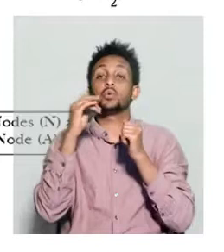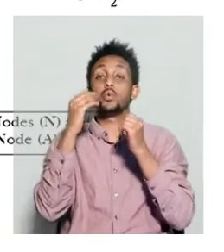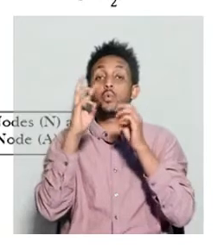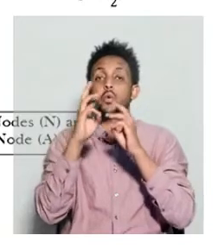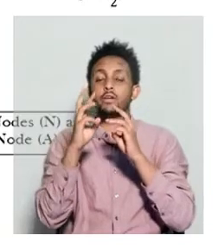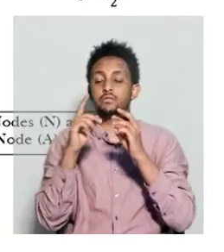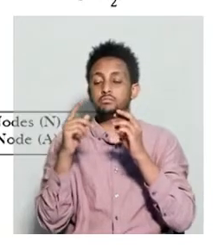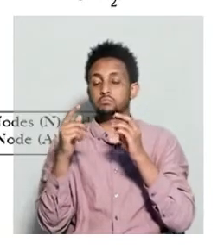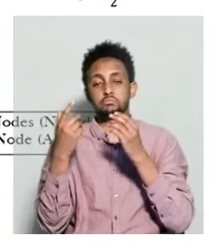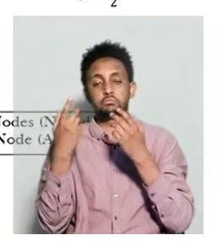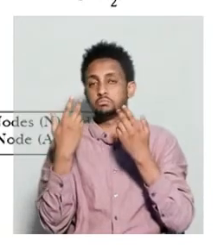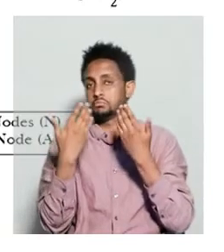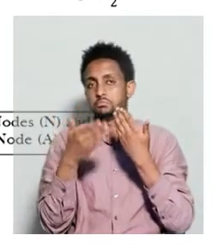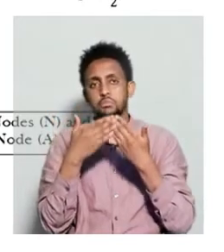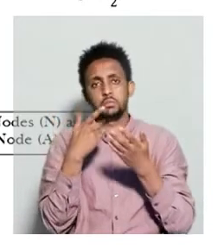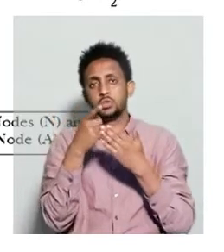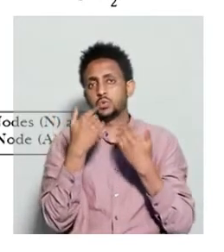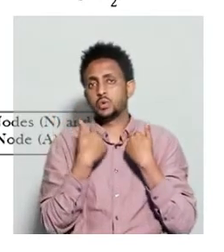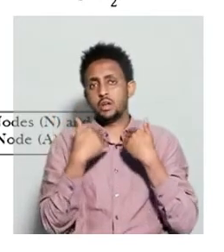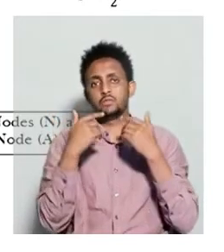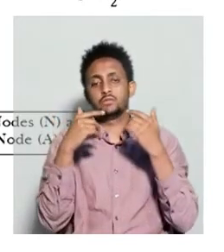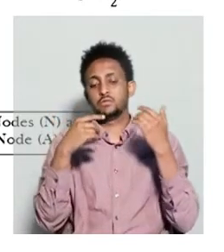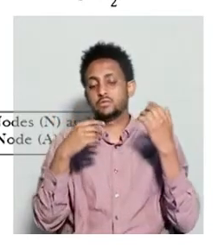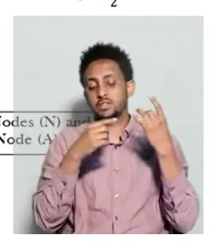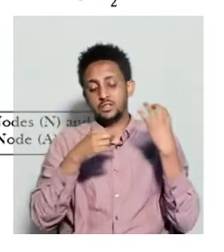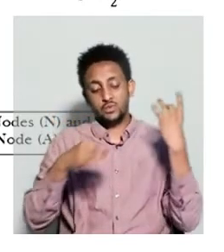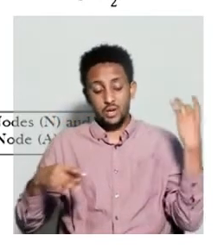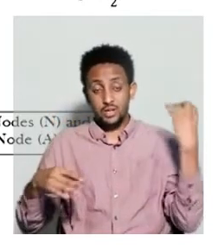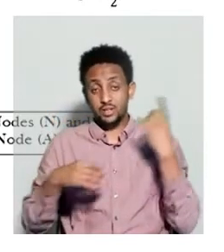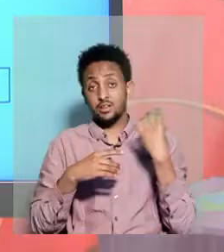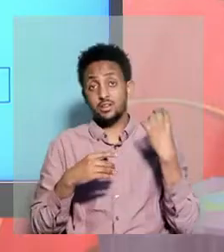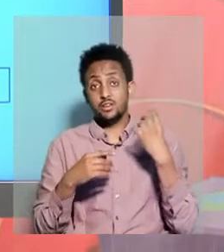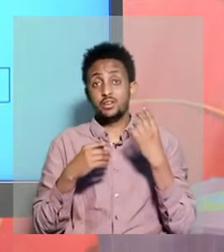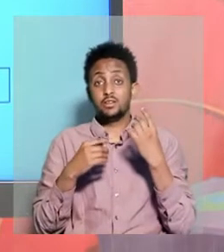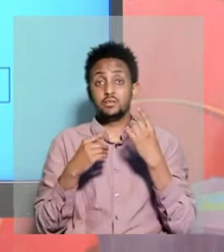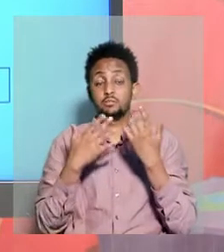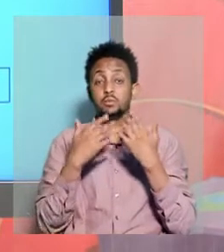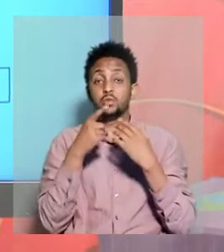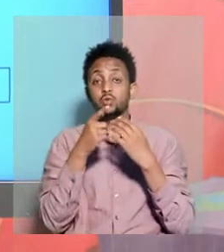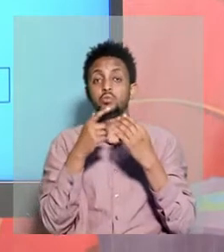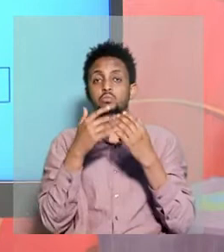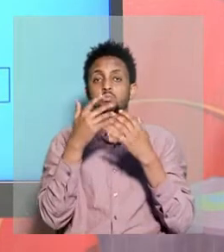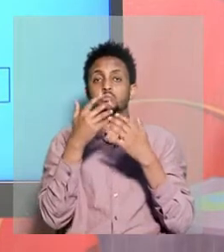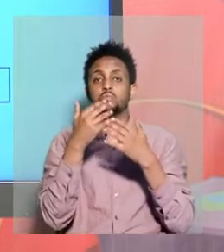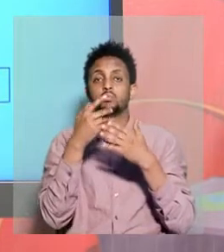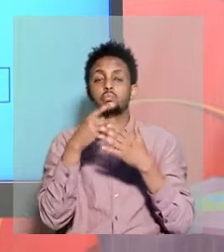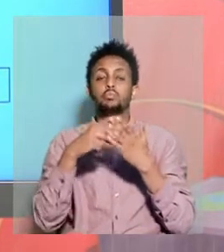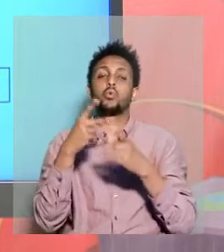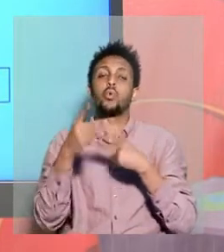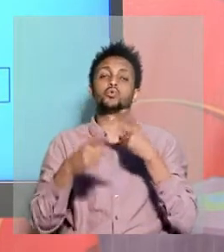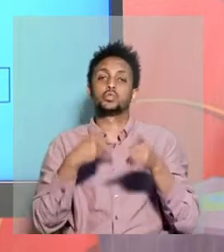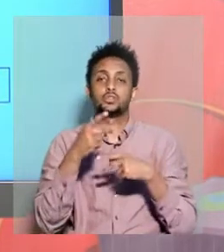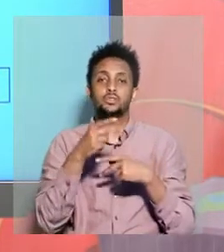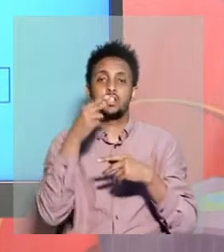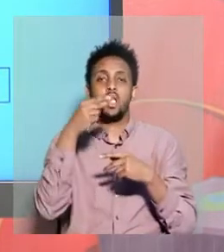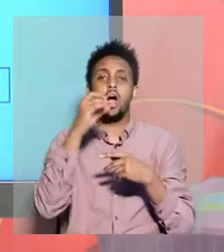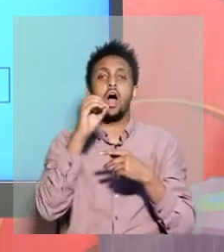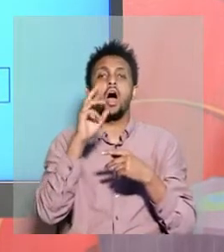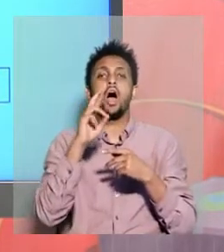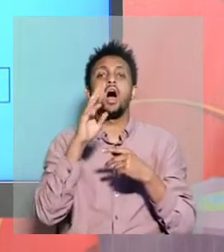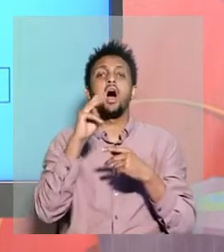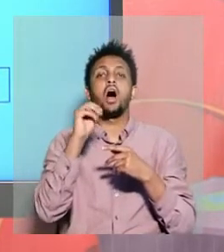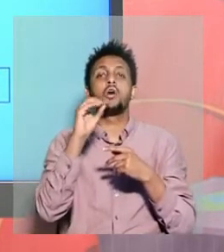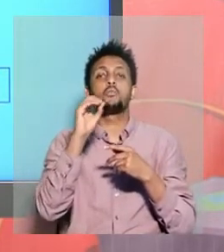for embossed. For example, here you do have a string which is fixed embossed so that you can produce. The harmonic series, we